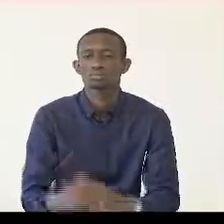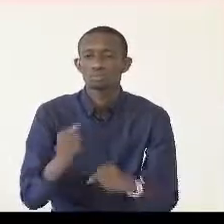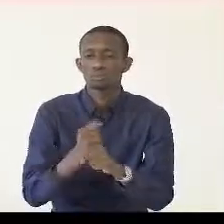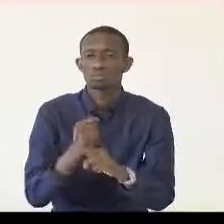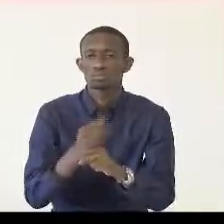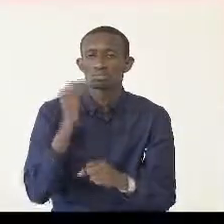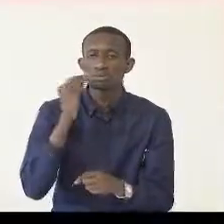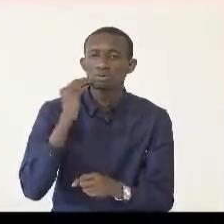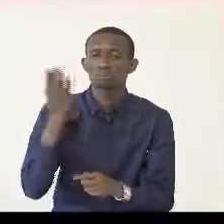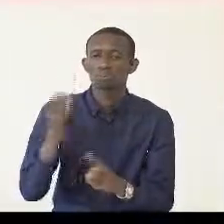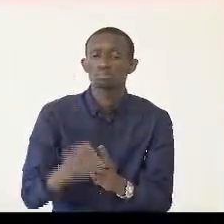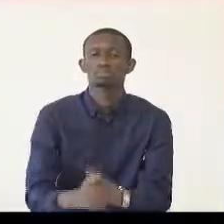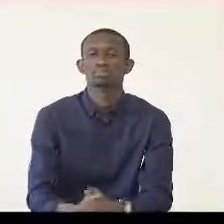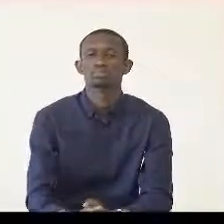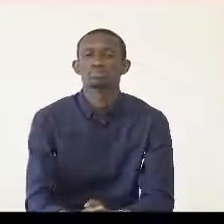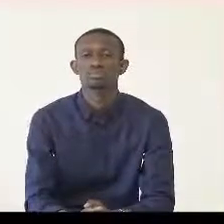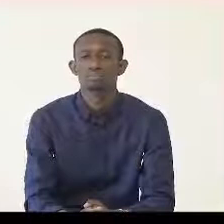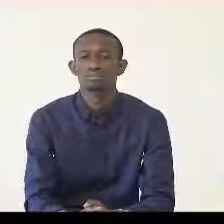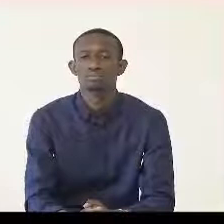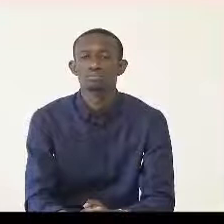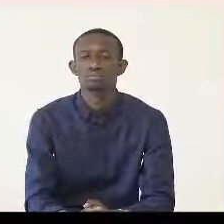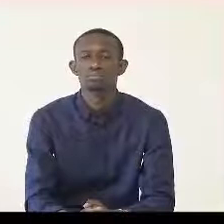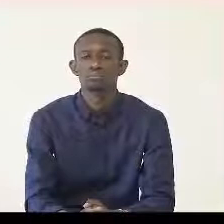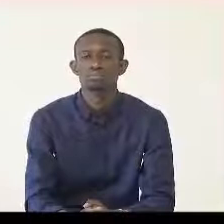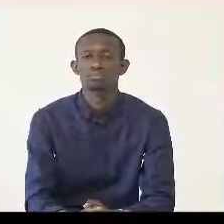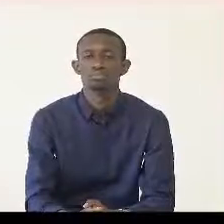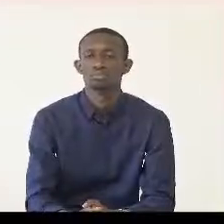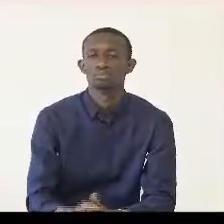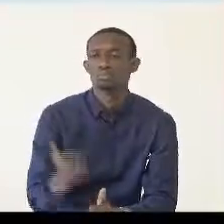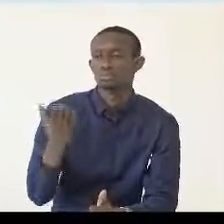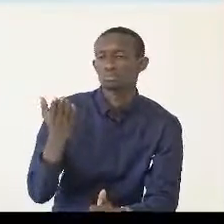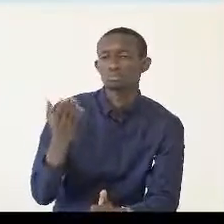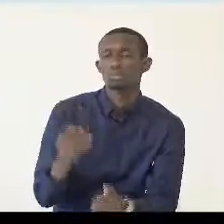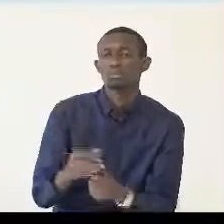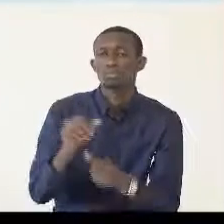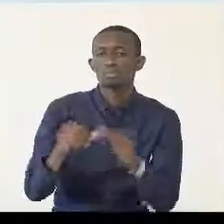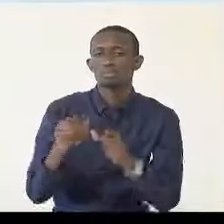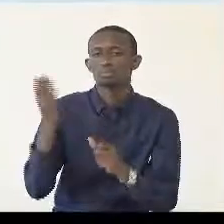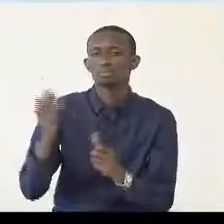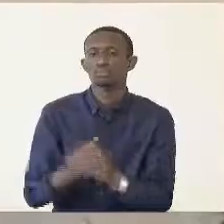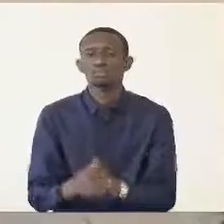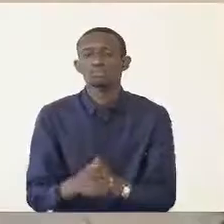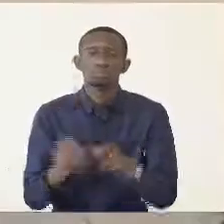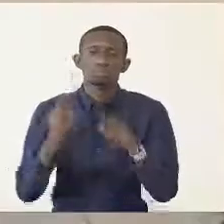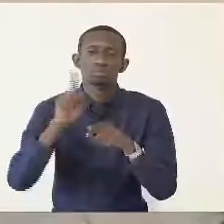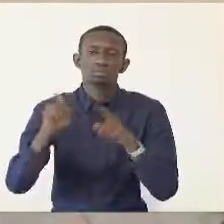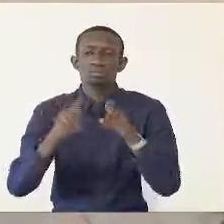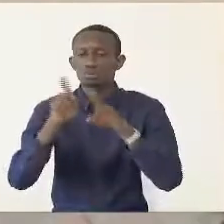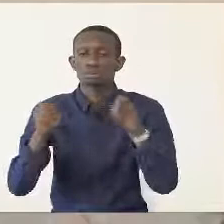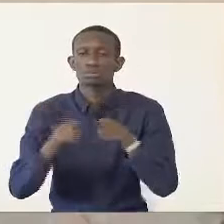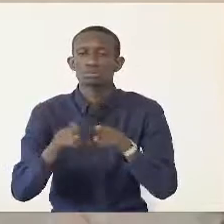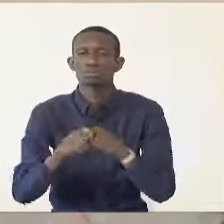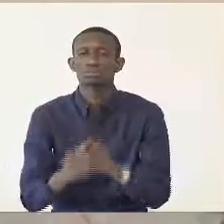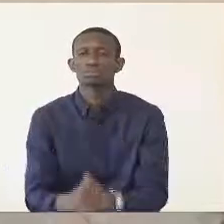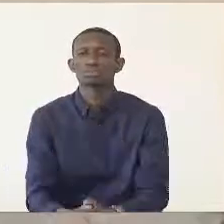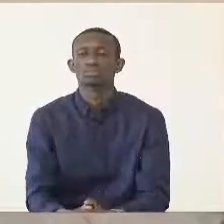that I'm going now to give you is only about it is a similar question. So have